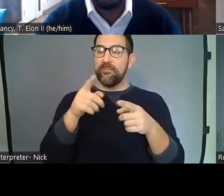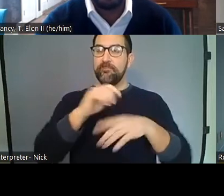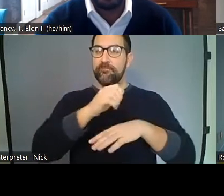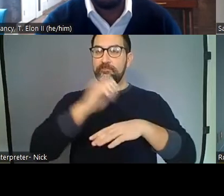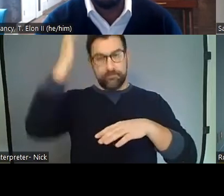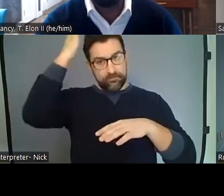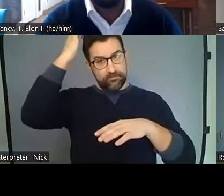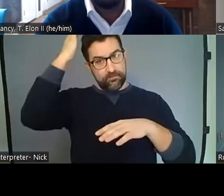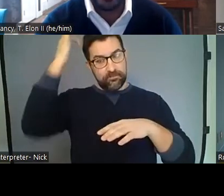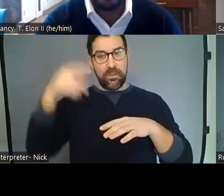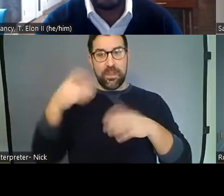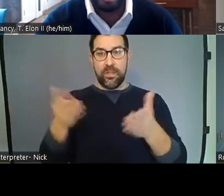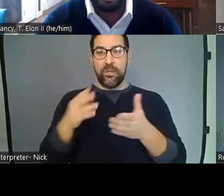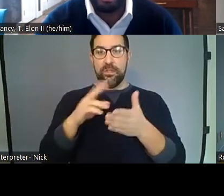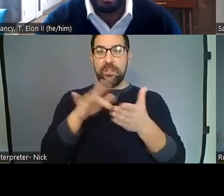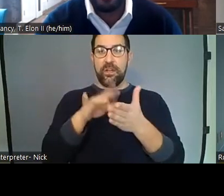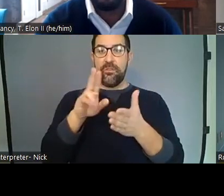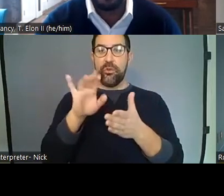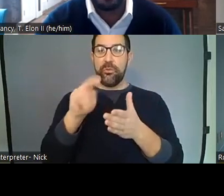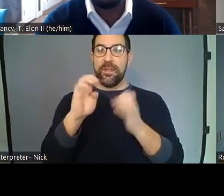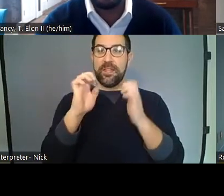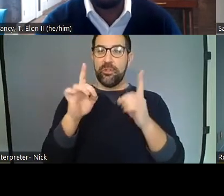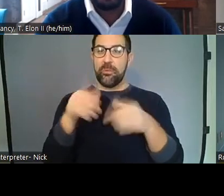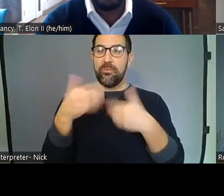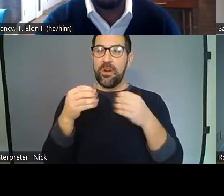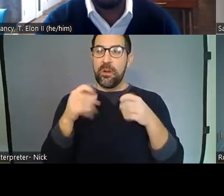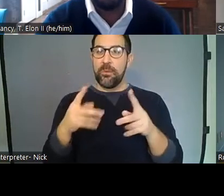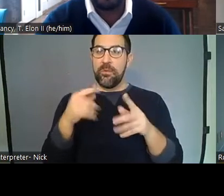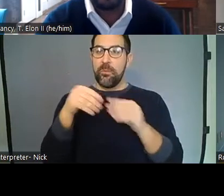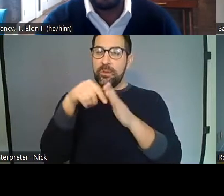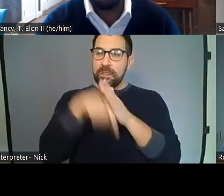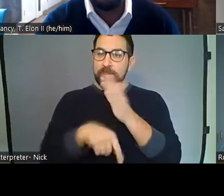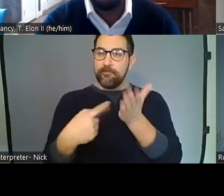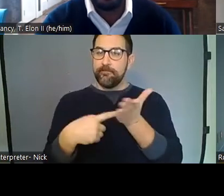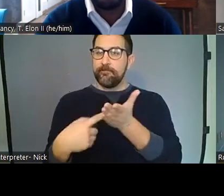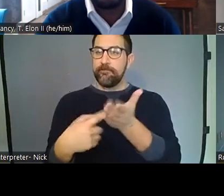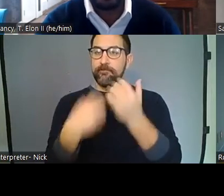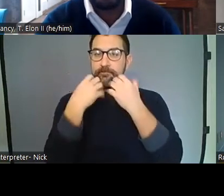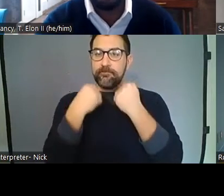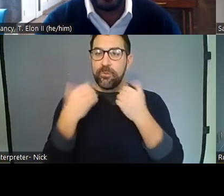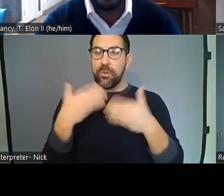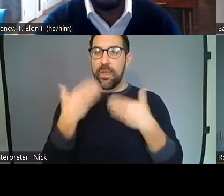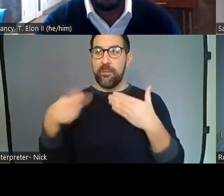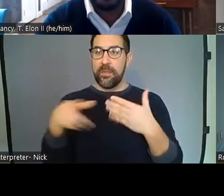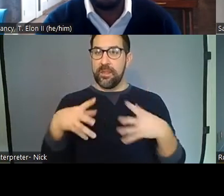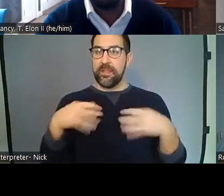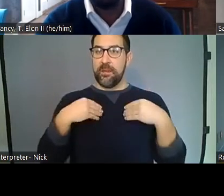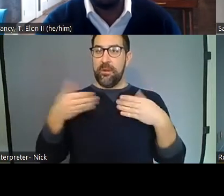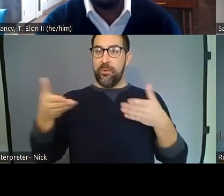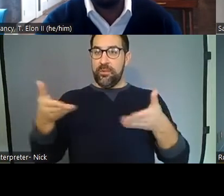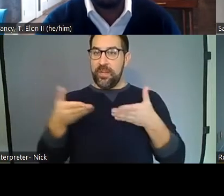Urban Education provided us an opportunity for deeper exchange. So we are grateful that they accepted our